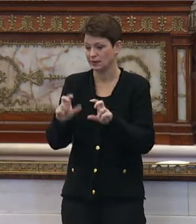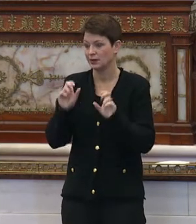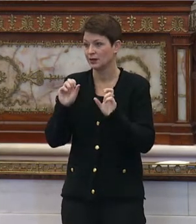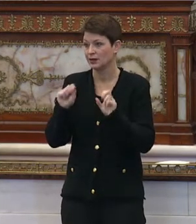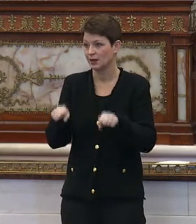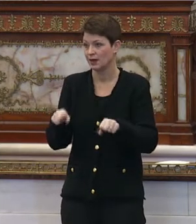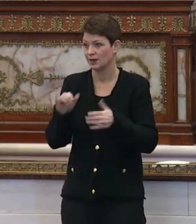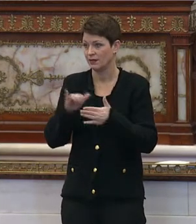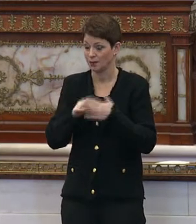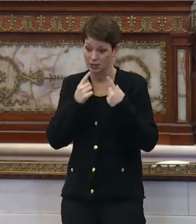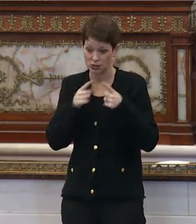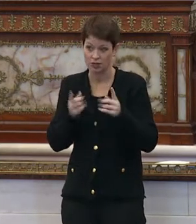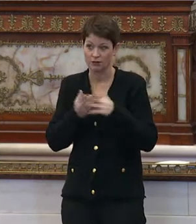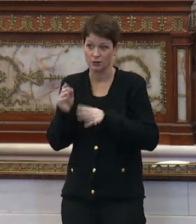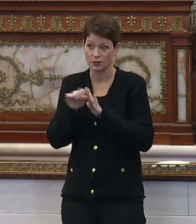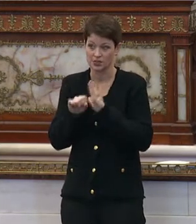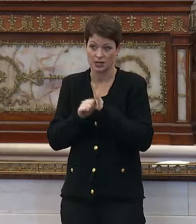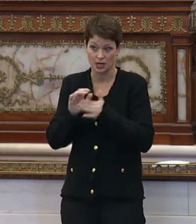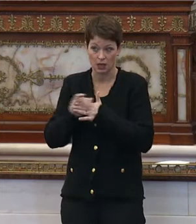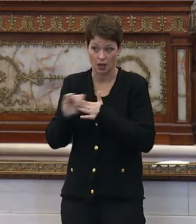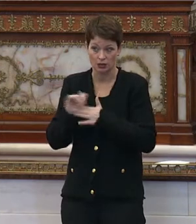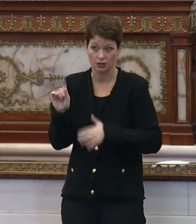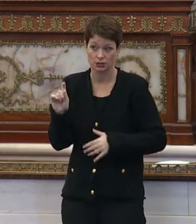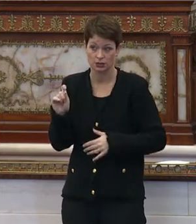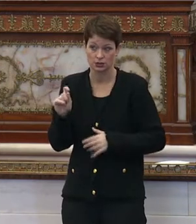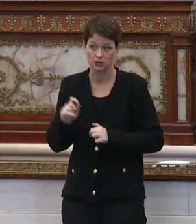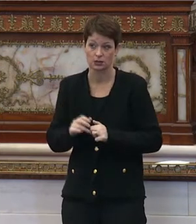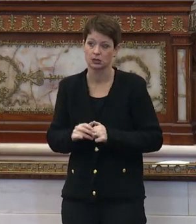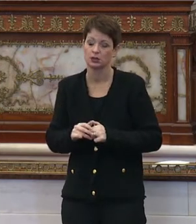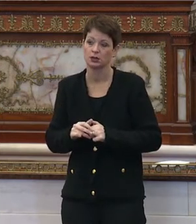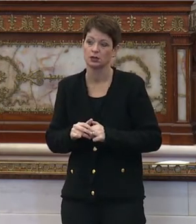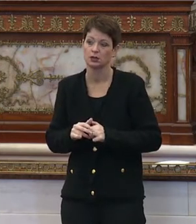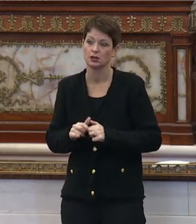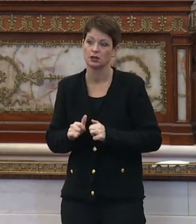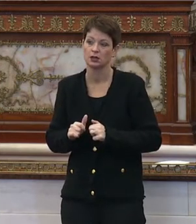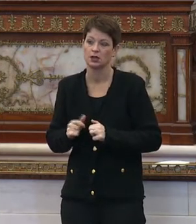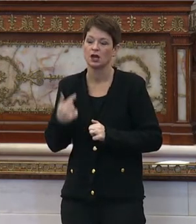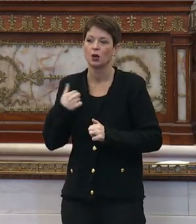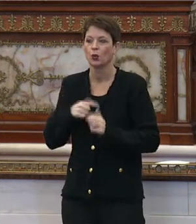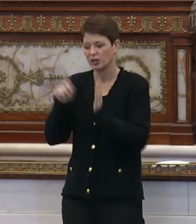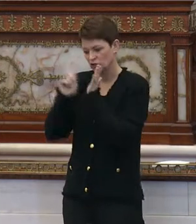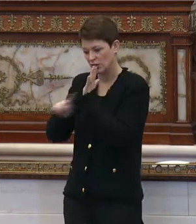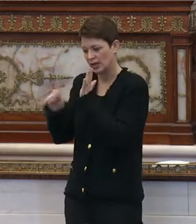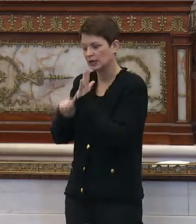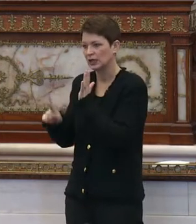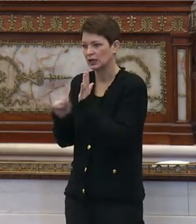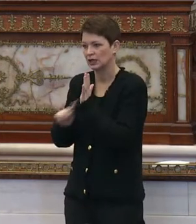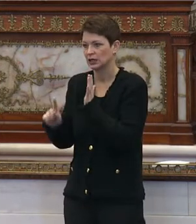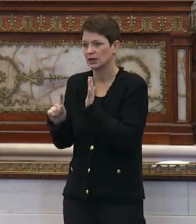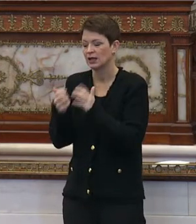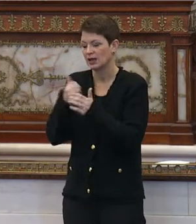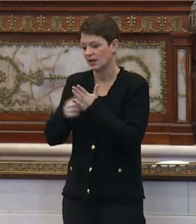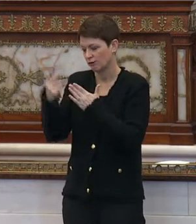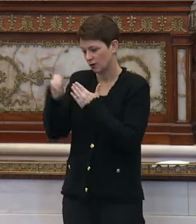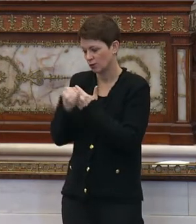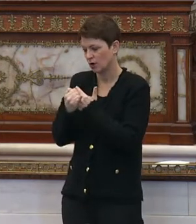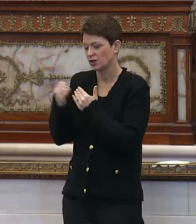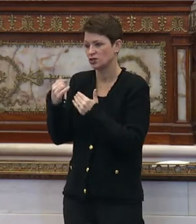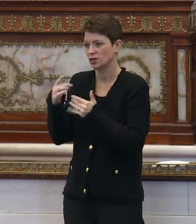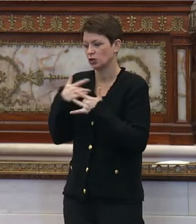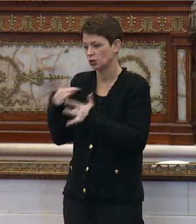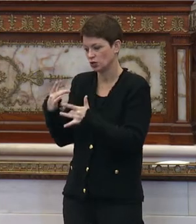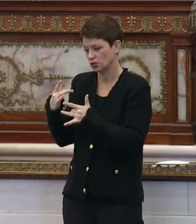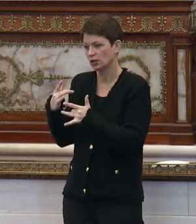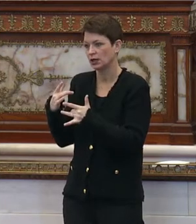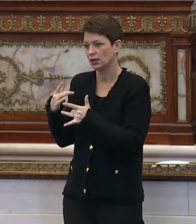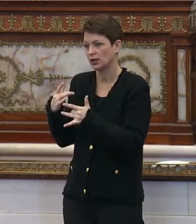be achieved through state dollars? So I think that's what we're looking at. Every capital project usually winds